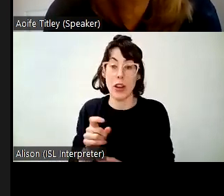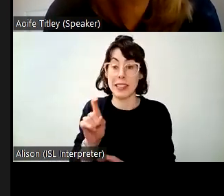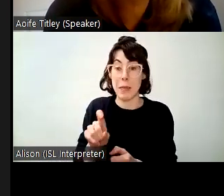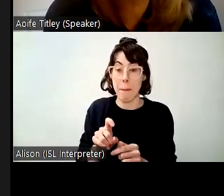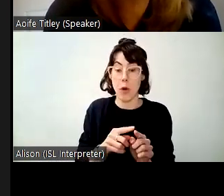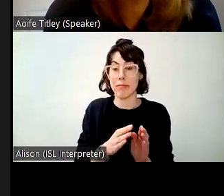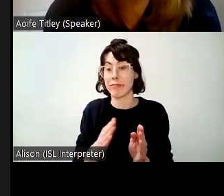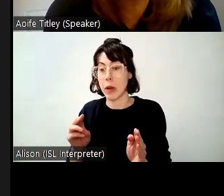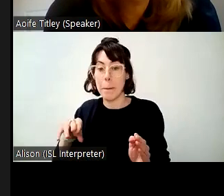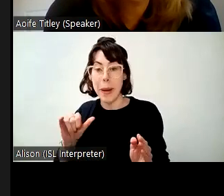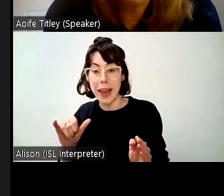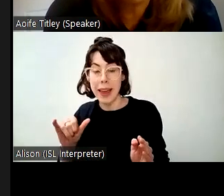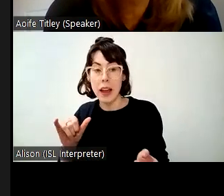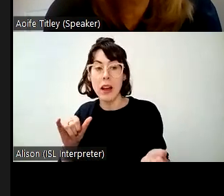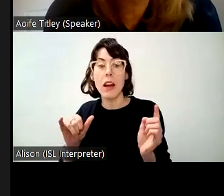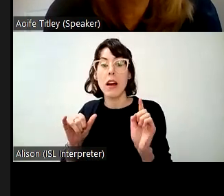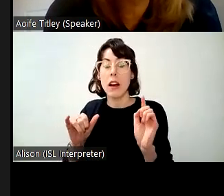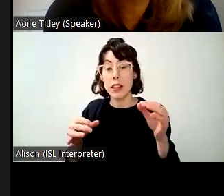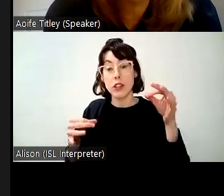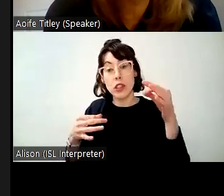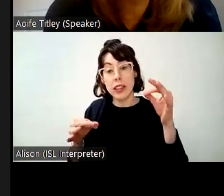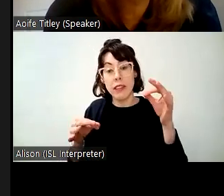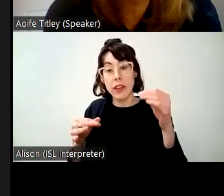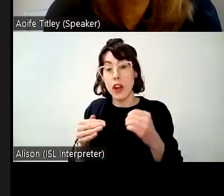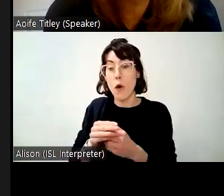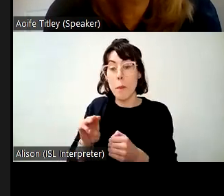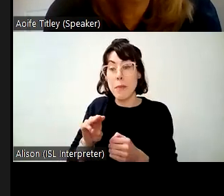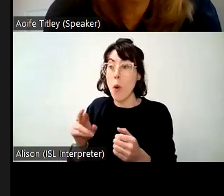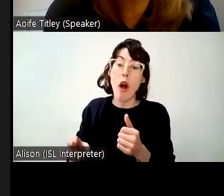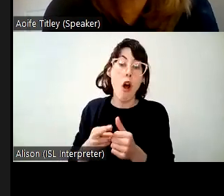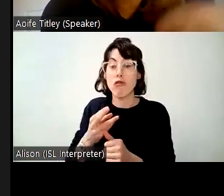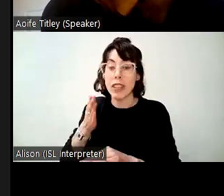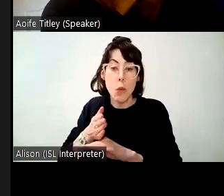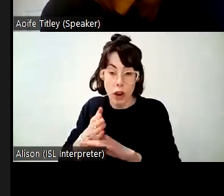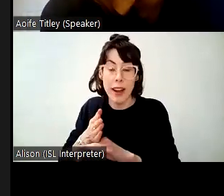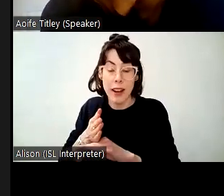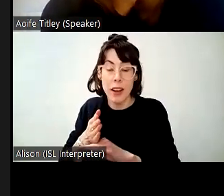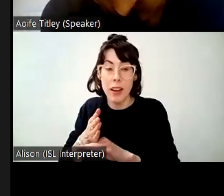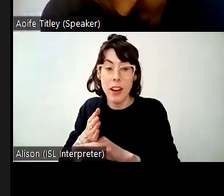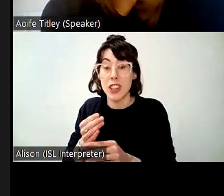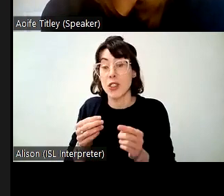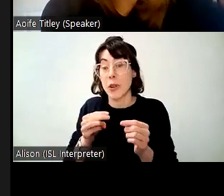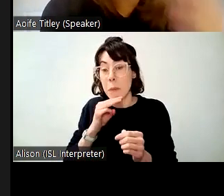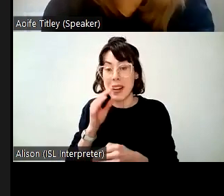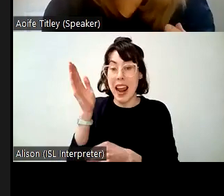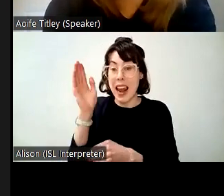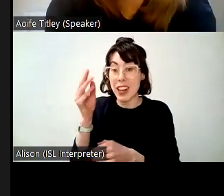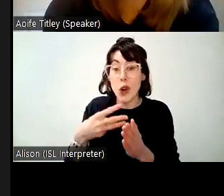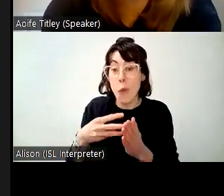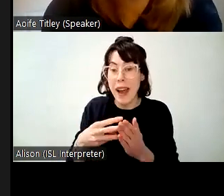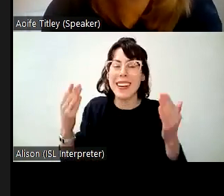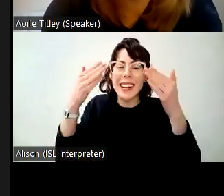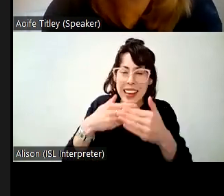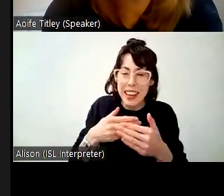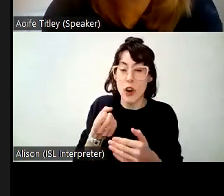support anyone who is already working, and as a result, the lectures tend to be in the evening or at the weekends as well, just to